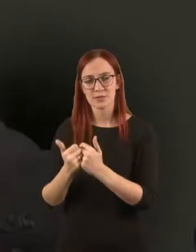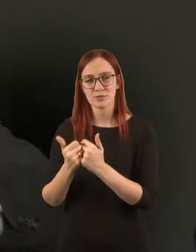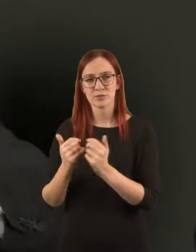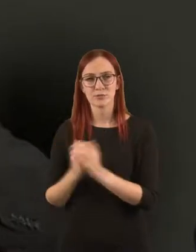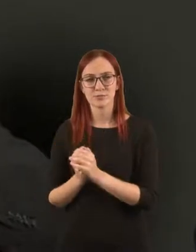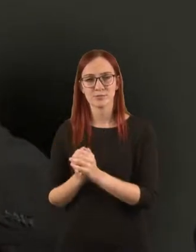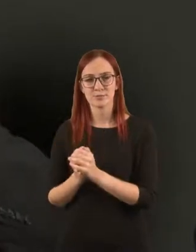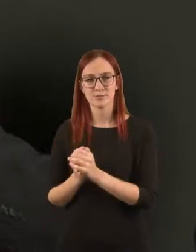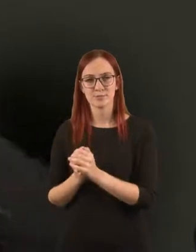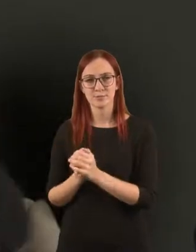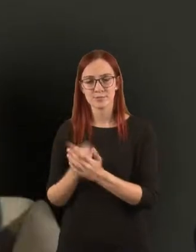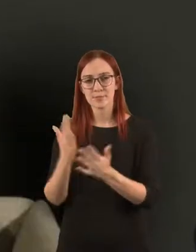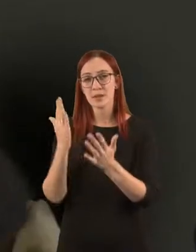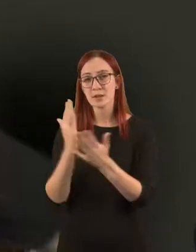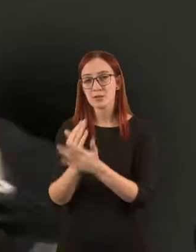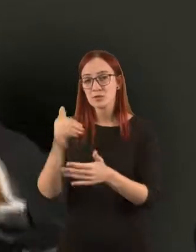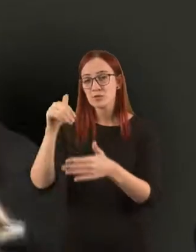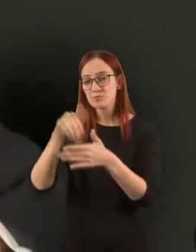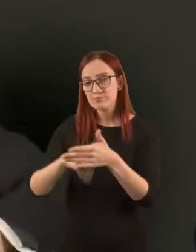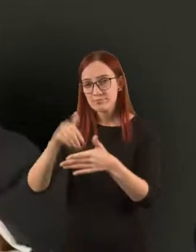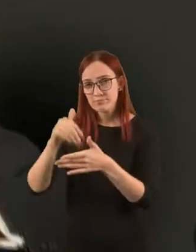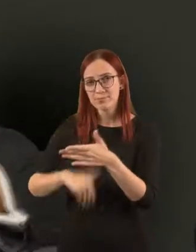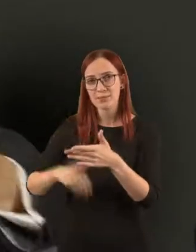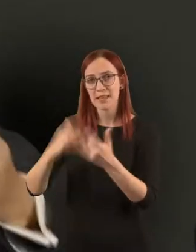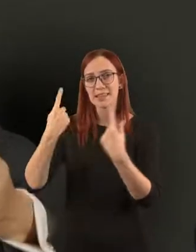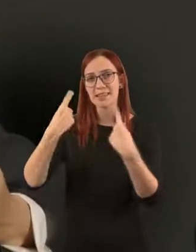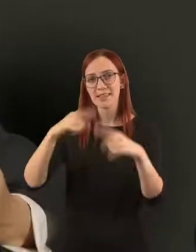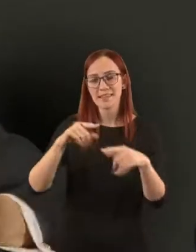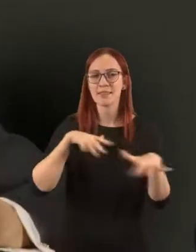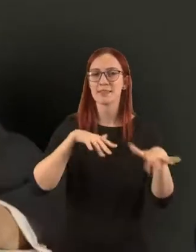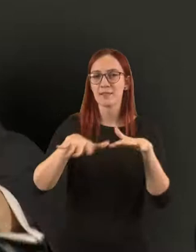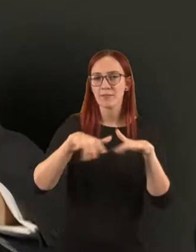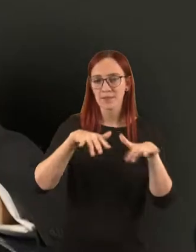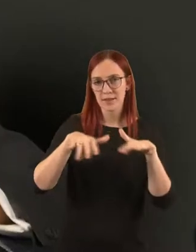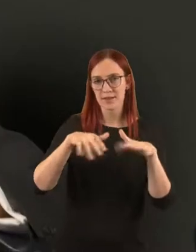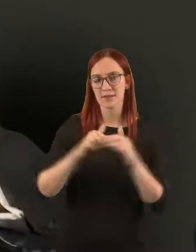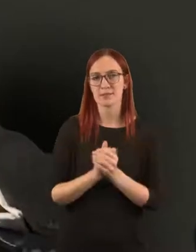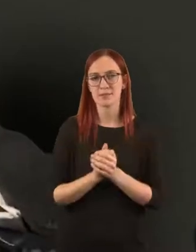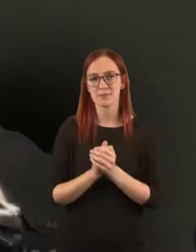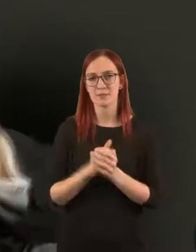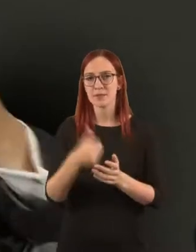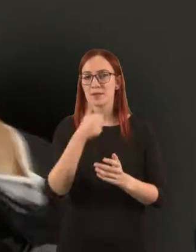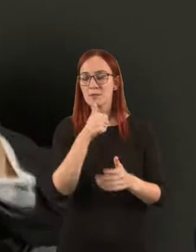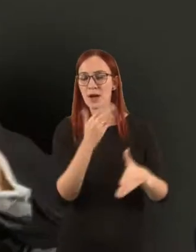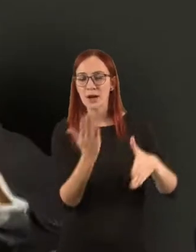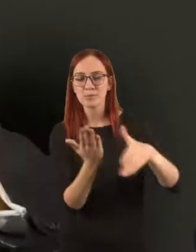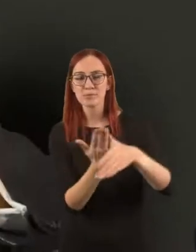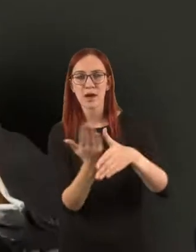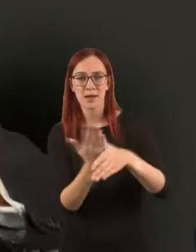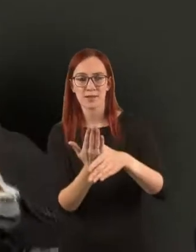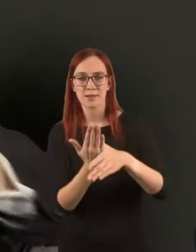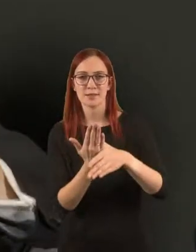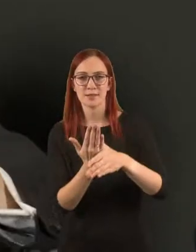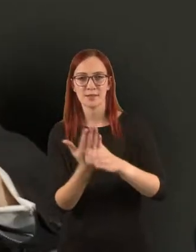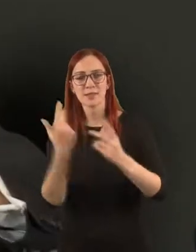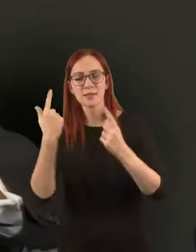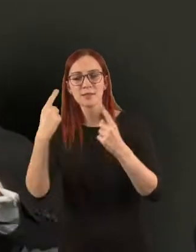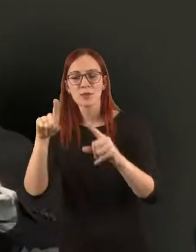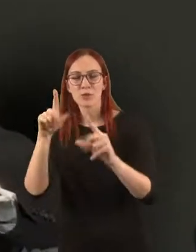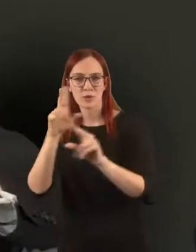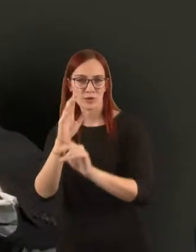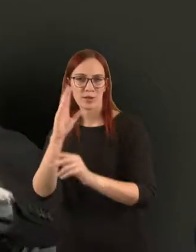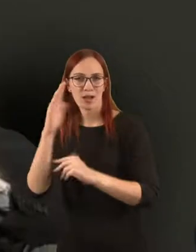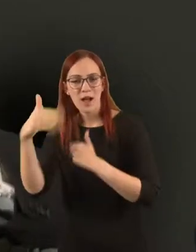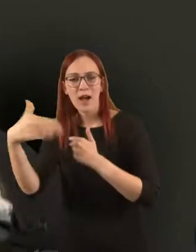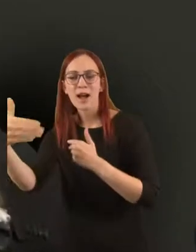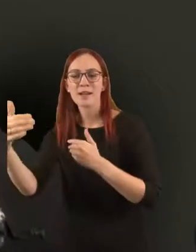productive activities that will give you a different future. And I would like to end with this,